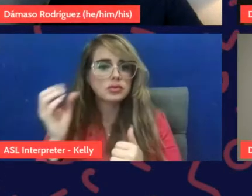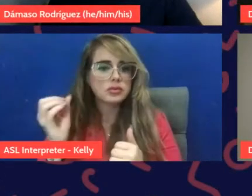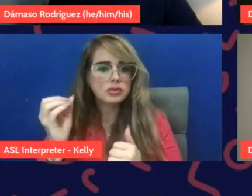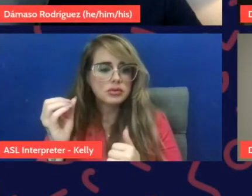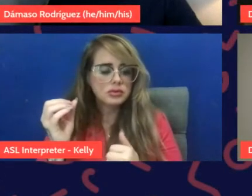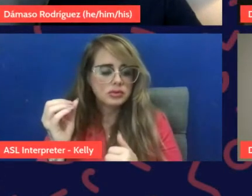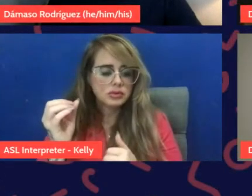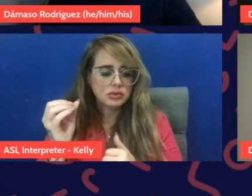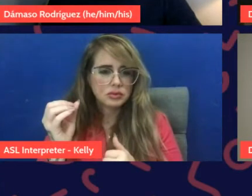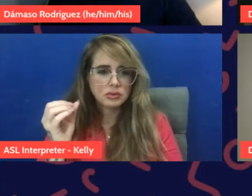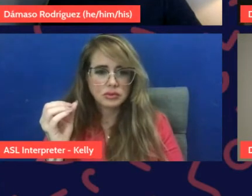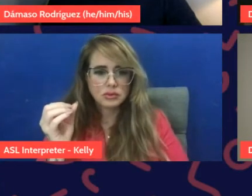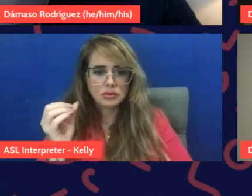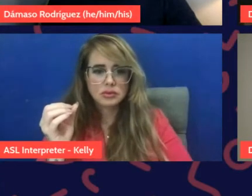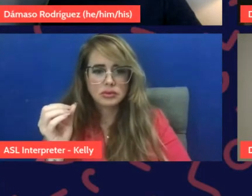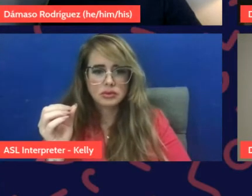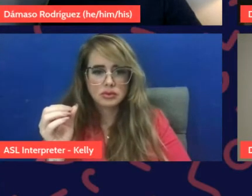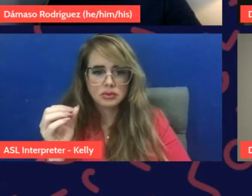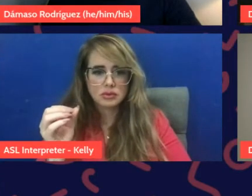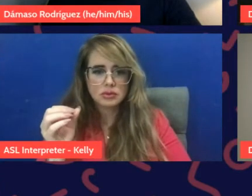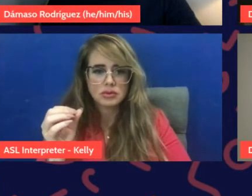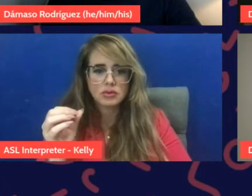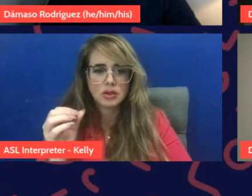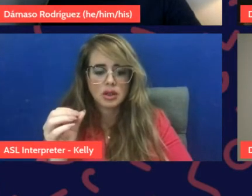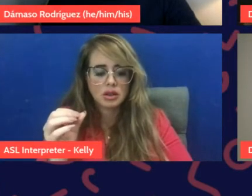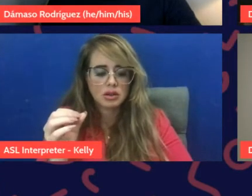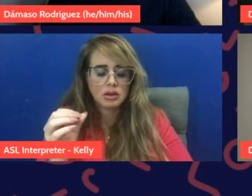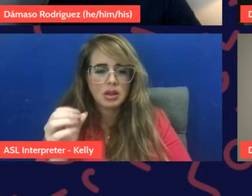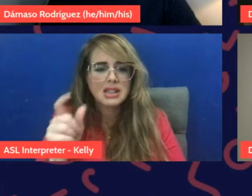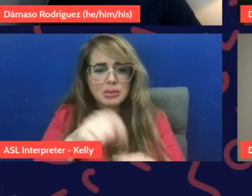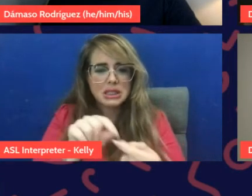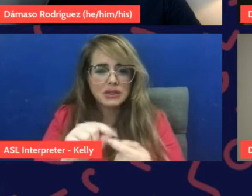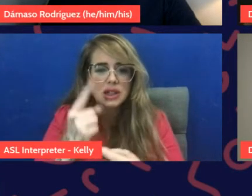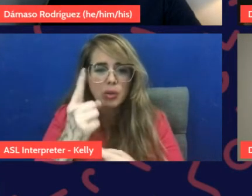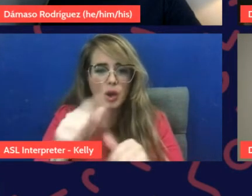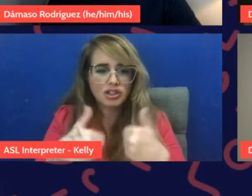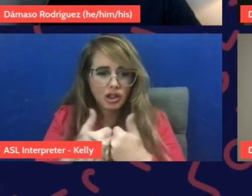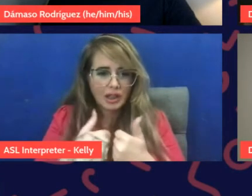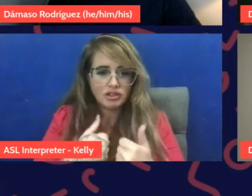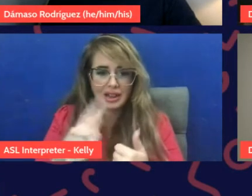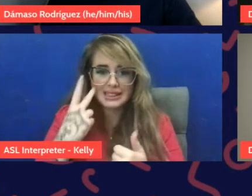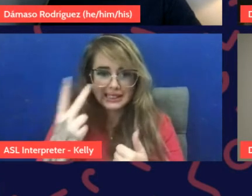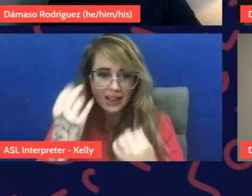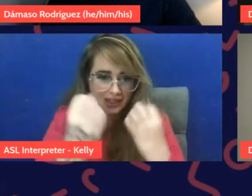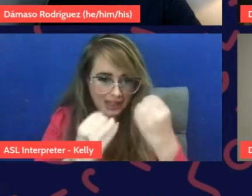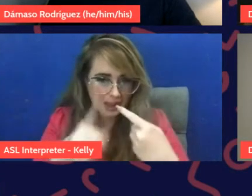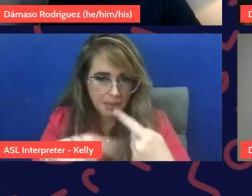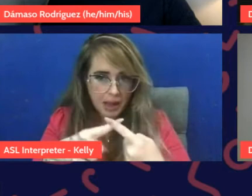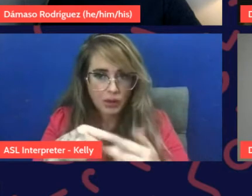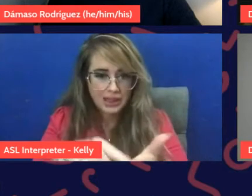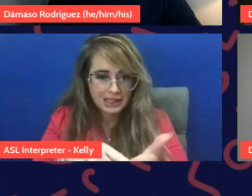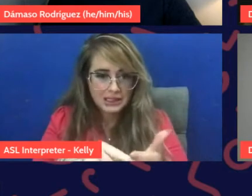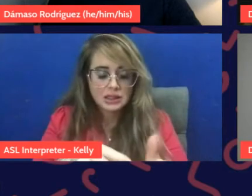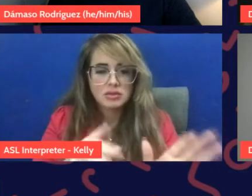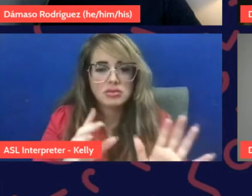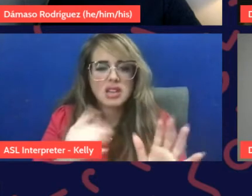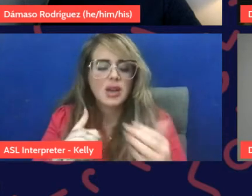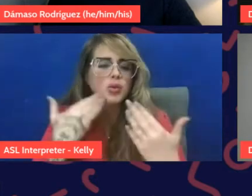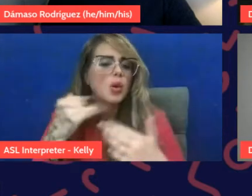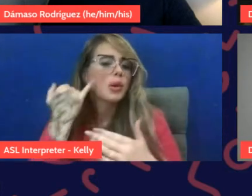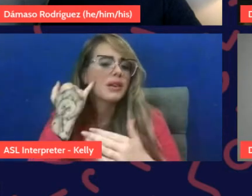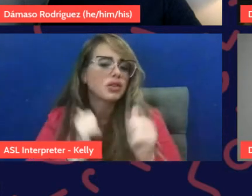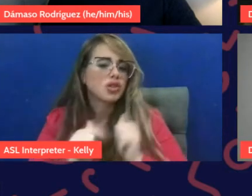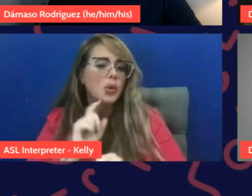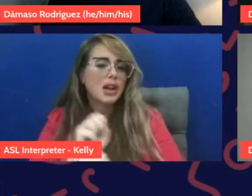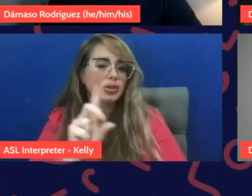And specifically, I think the one challenge I really wanted to take on, and I don't know if the show does it, and I think that failure